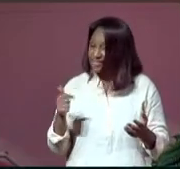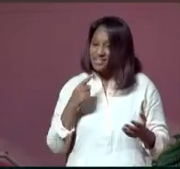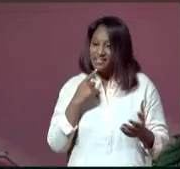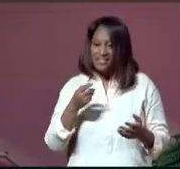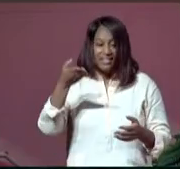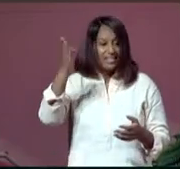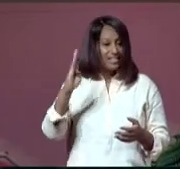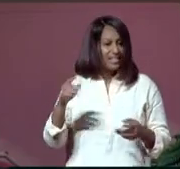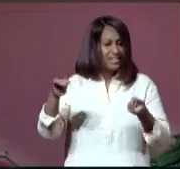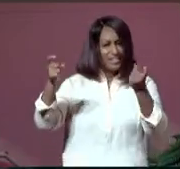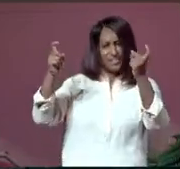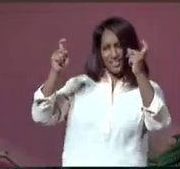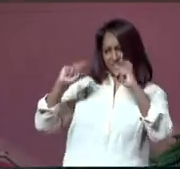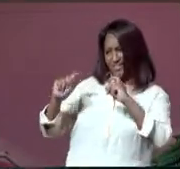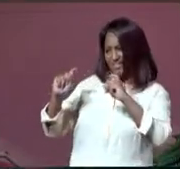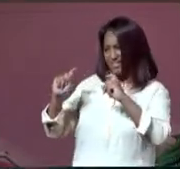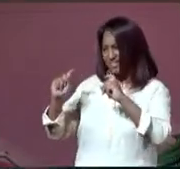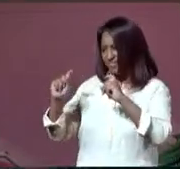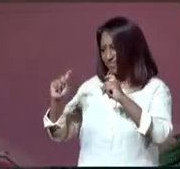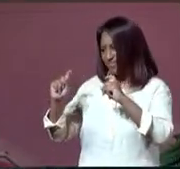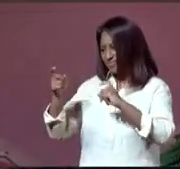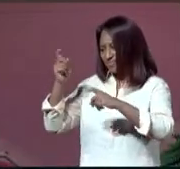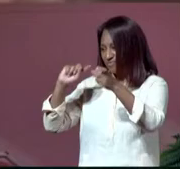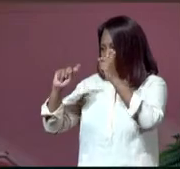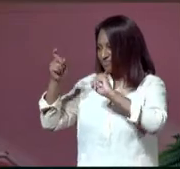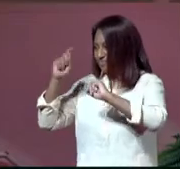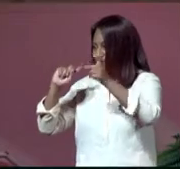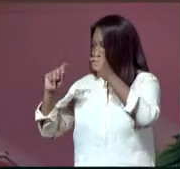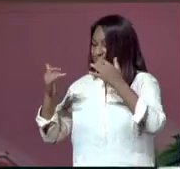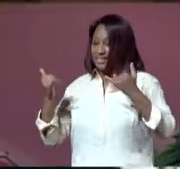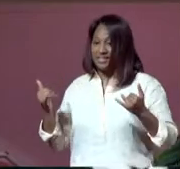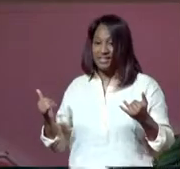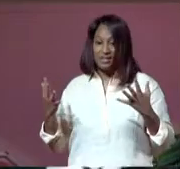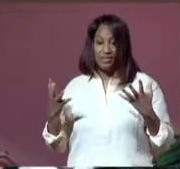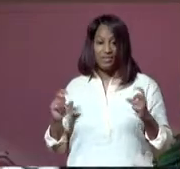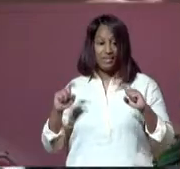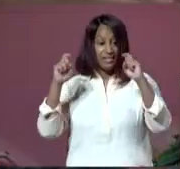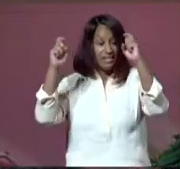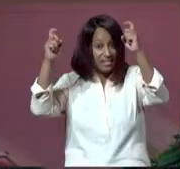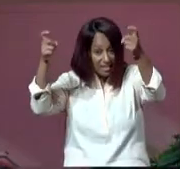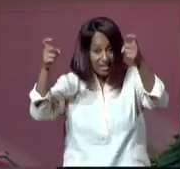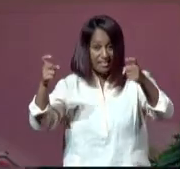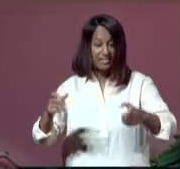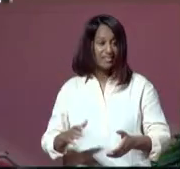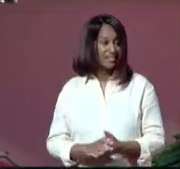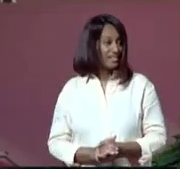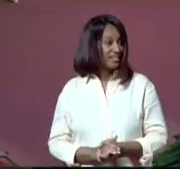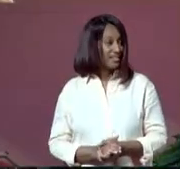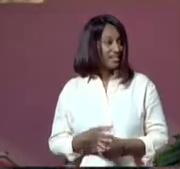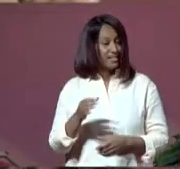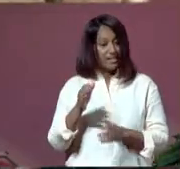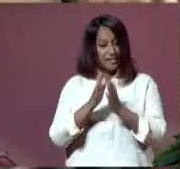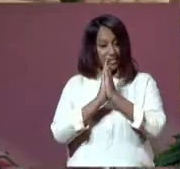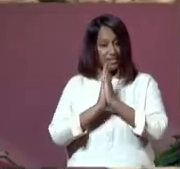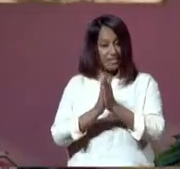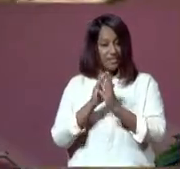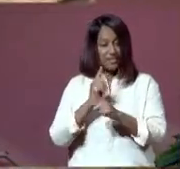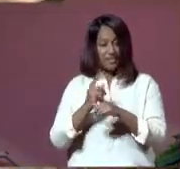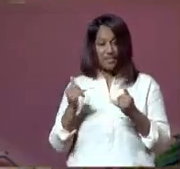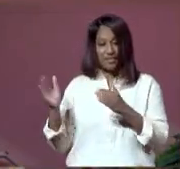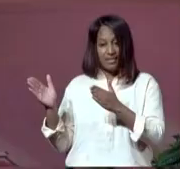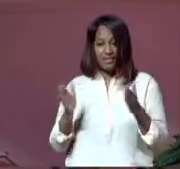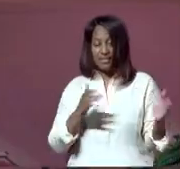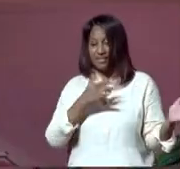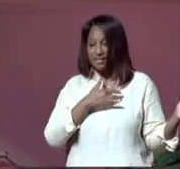"God, you've already given this to me. Now I want to give it back to you." So I'm asking you right now to prepare